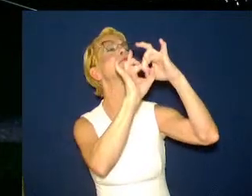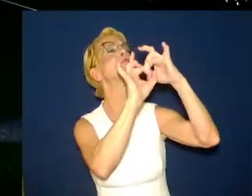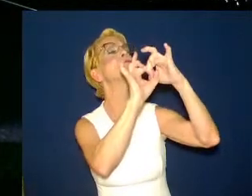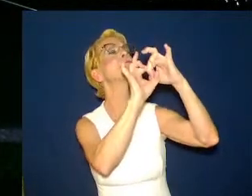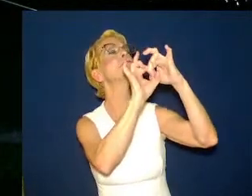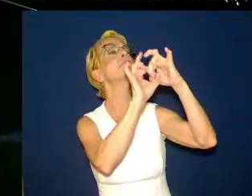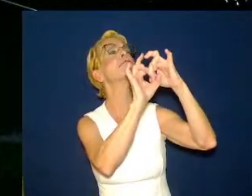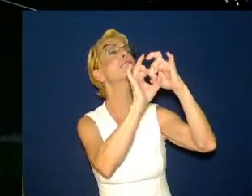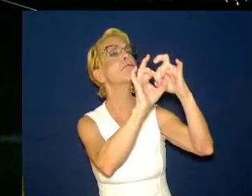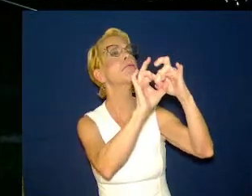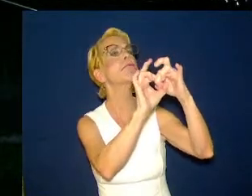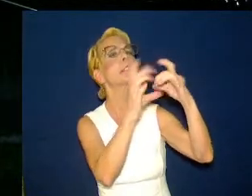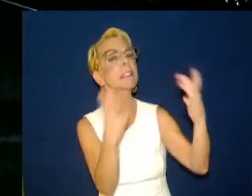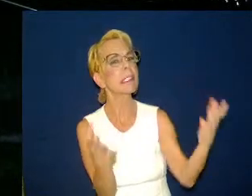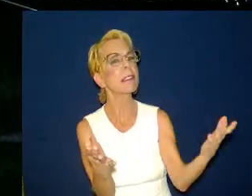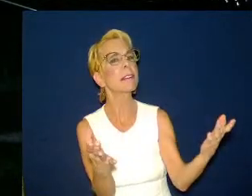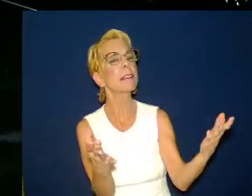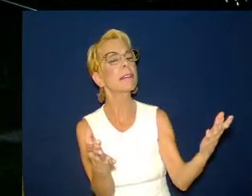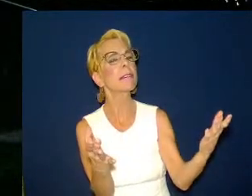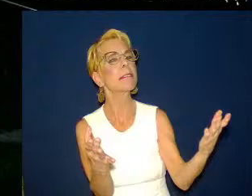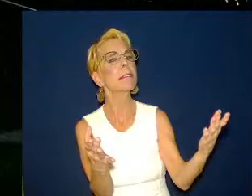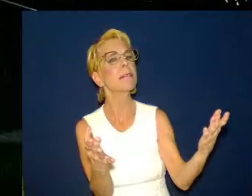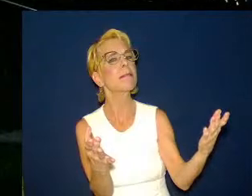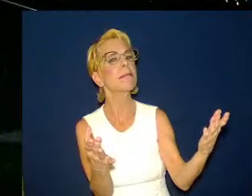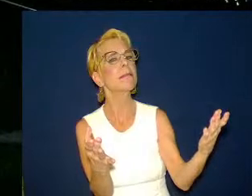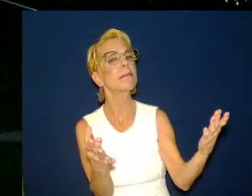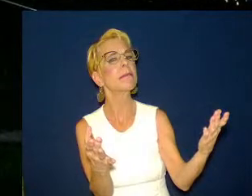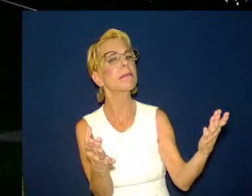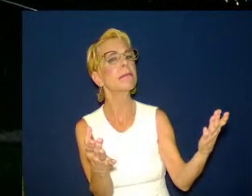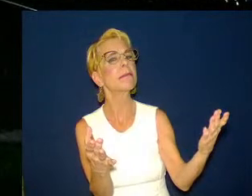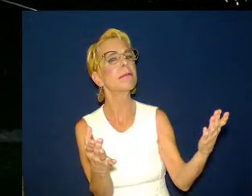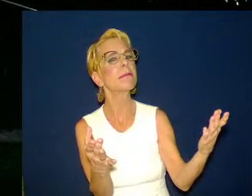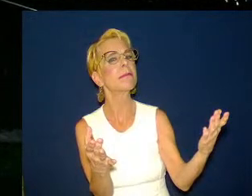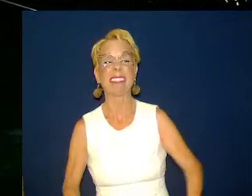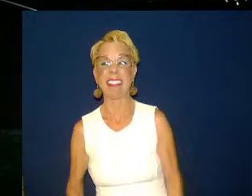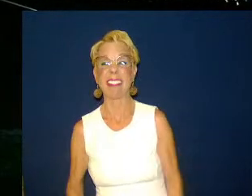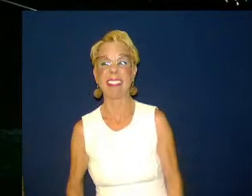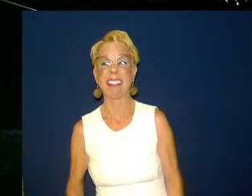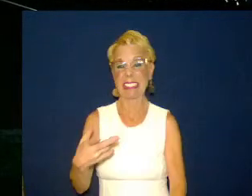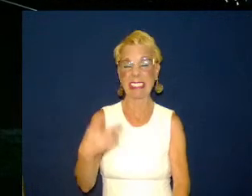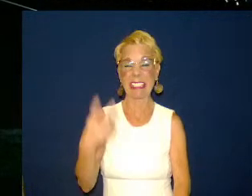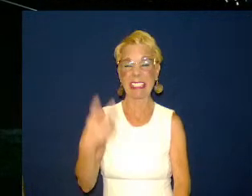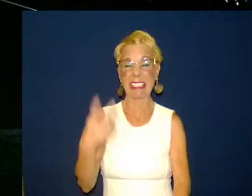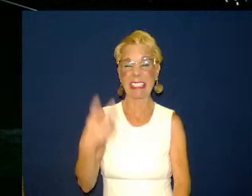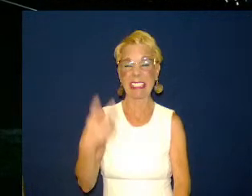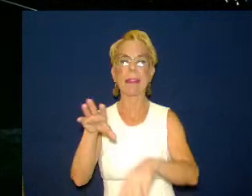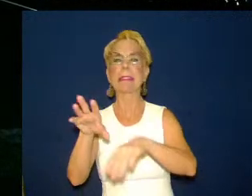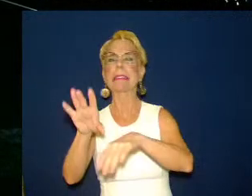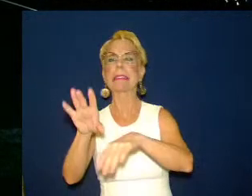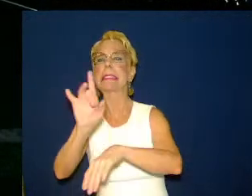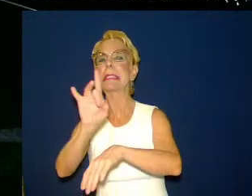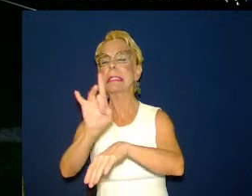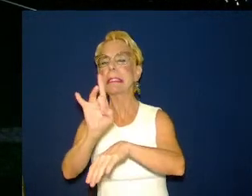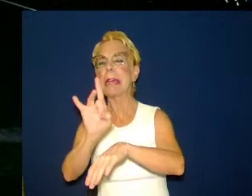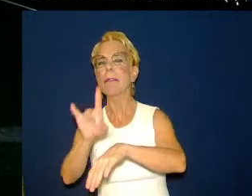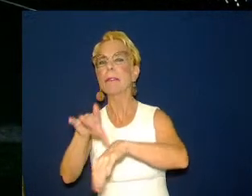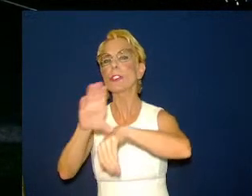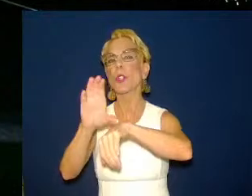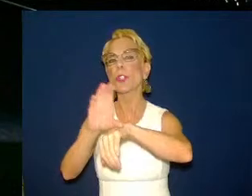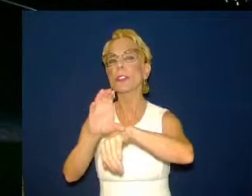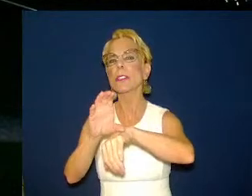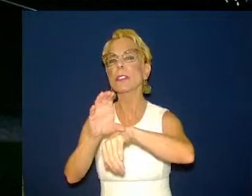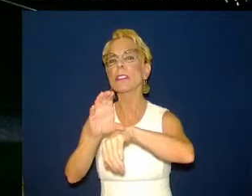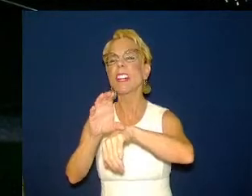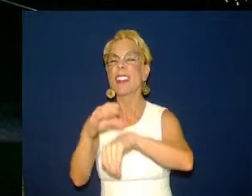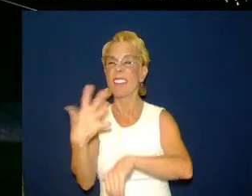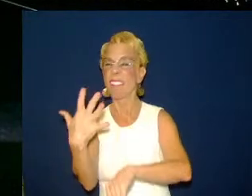5 out of the 7 had no commendations. Jesus said nothing good about 5 out of these 7 churches. Only 2, the one we're talking